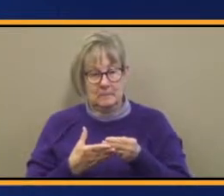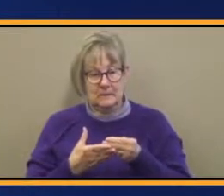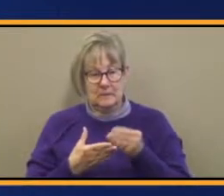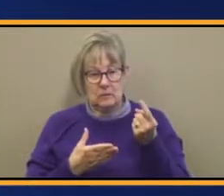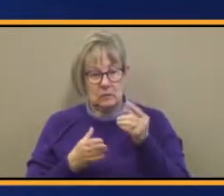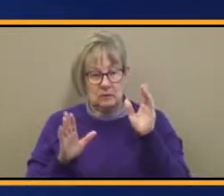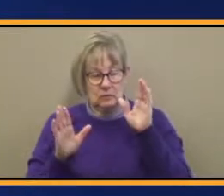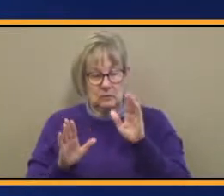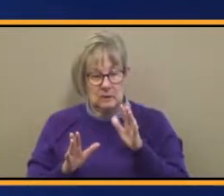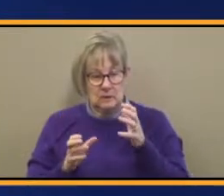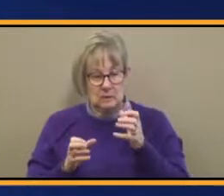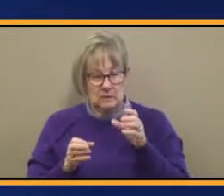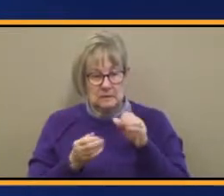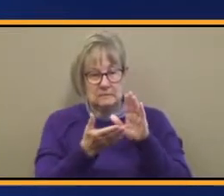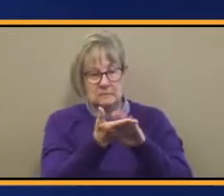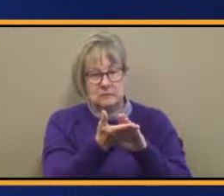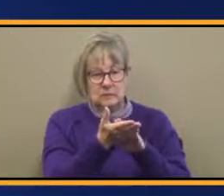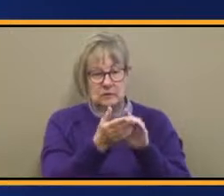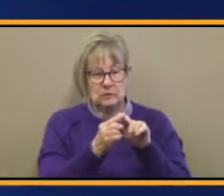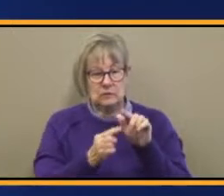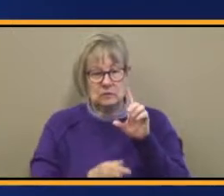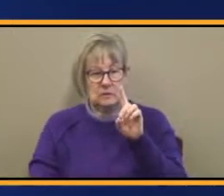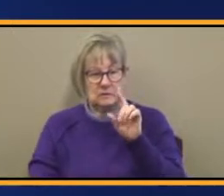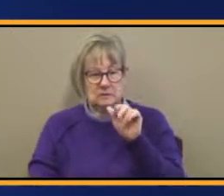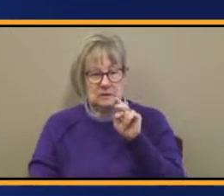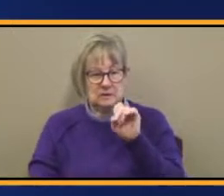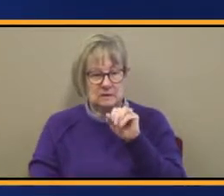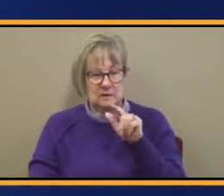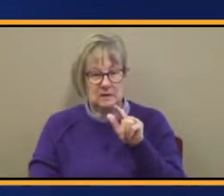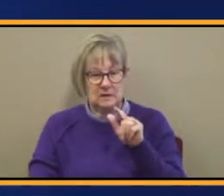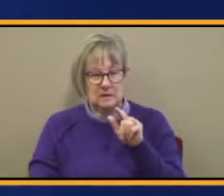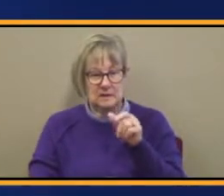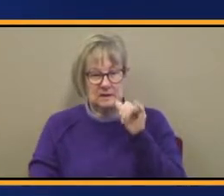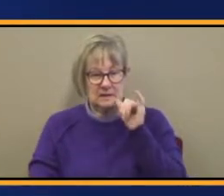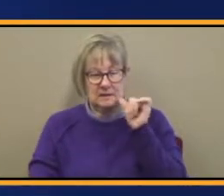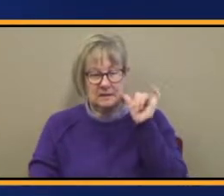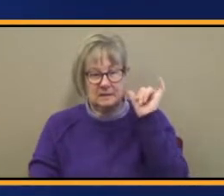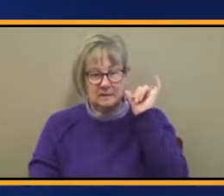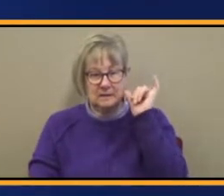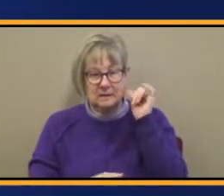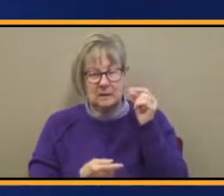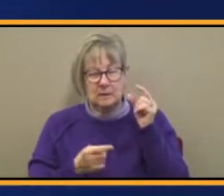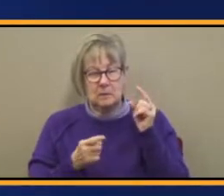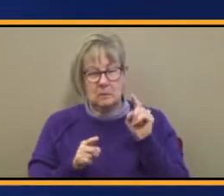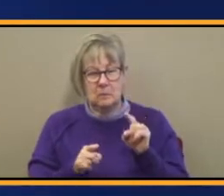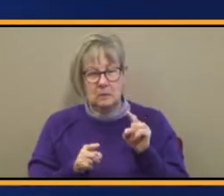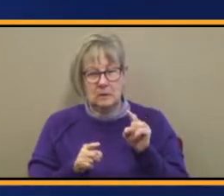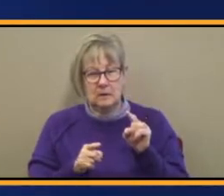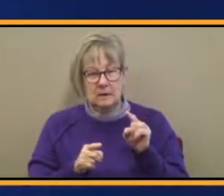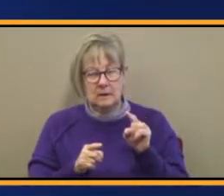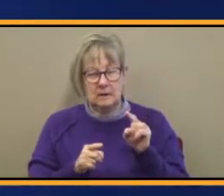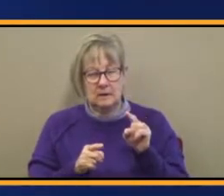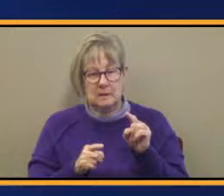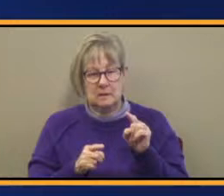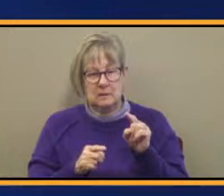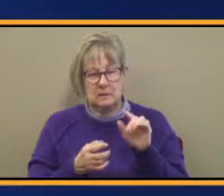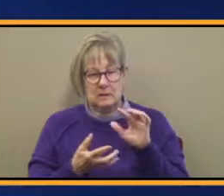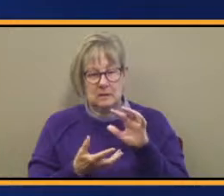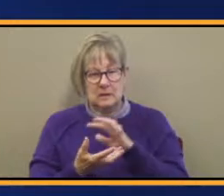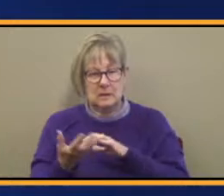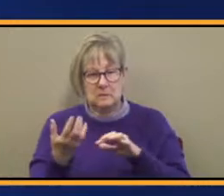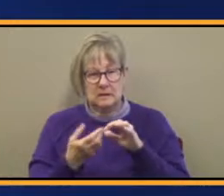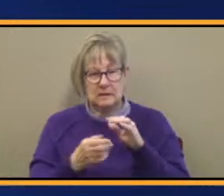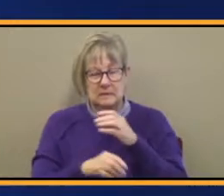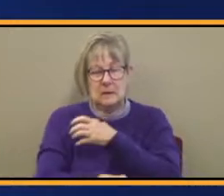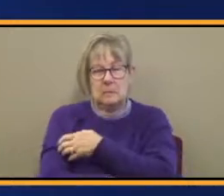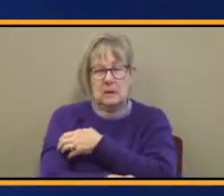to give kudos, though, to Daniel, Mr. Perez. Yesterday, when we were in the midst of the power outages